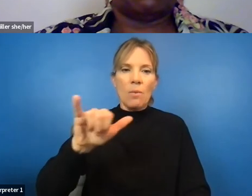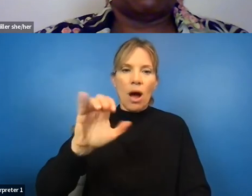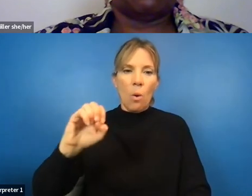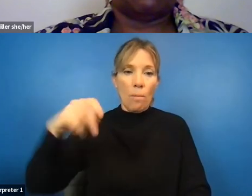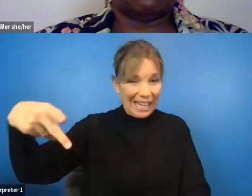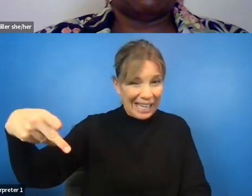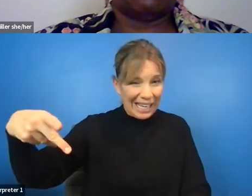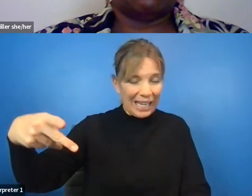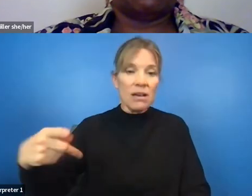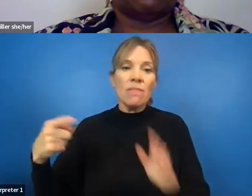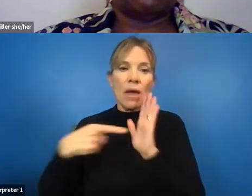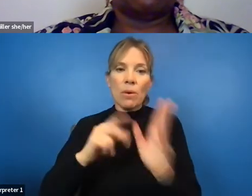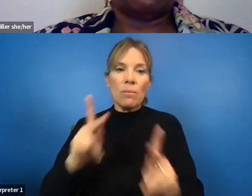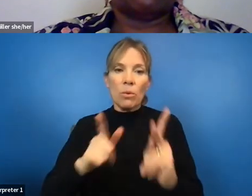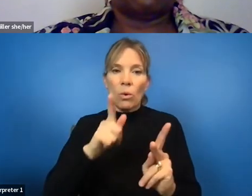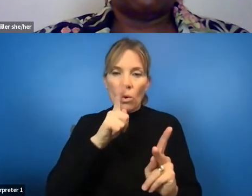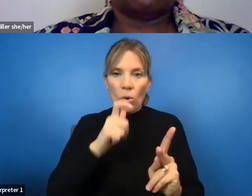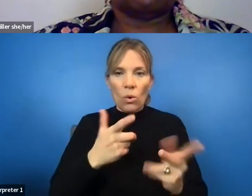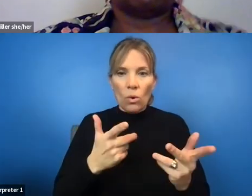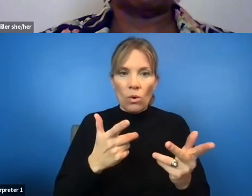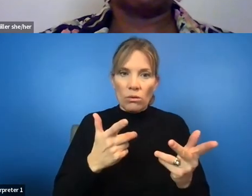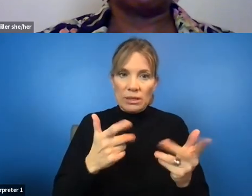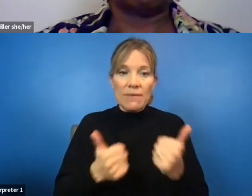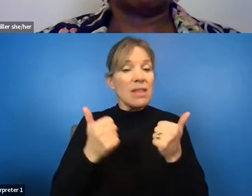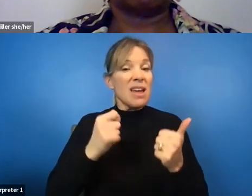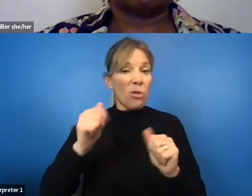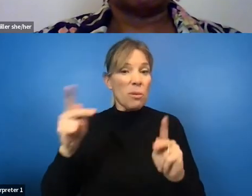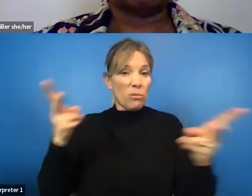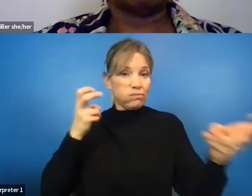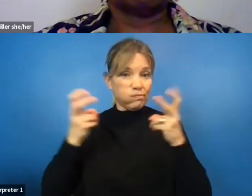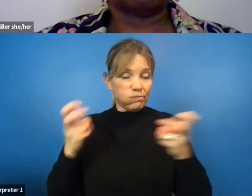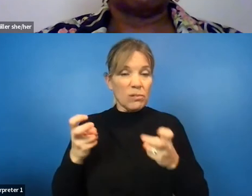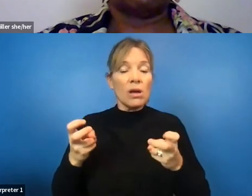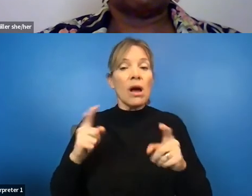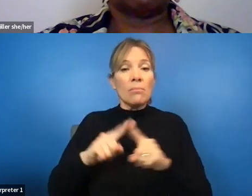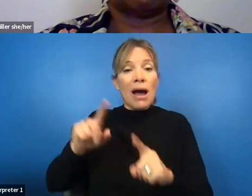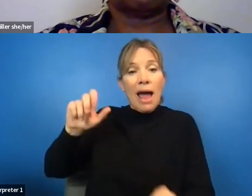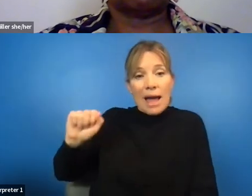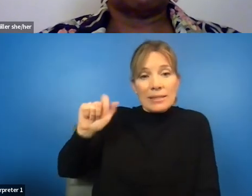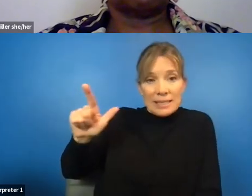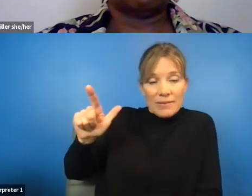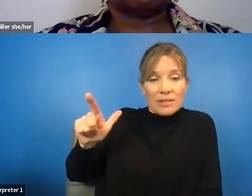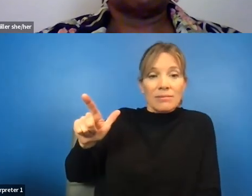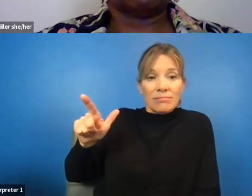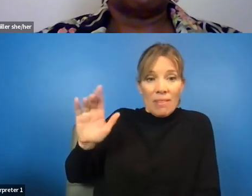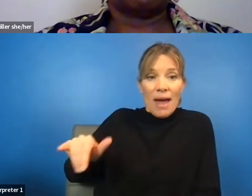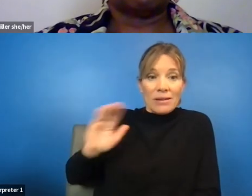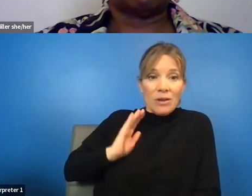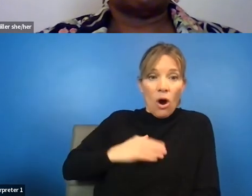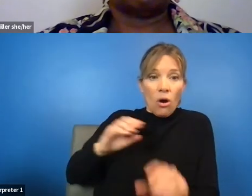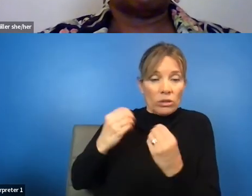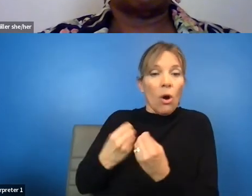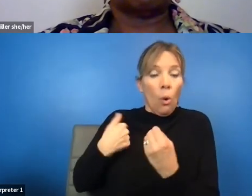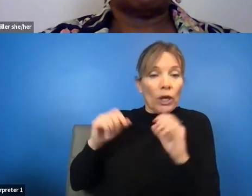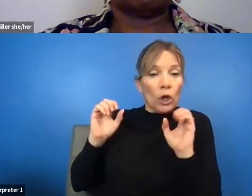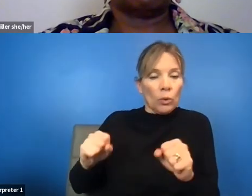who represent folks with lived experience and were able to pull other folks in, but as Access Living as an organization, we were able